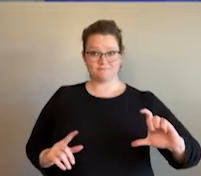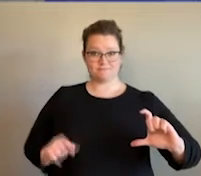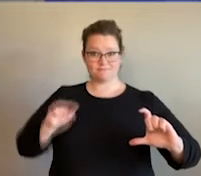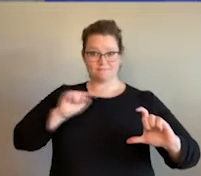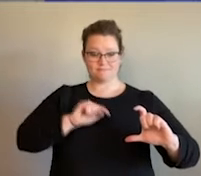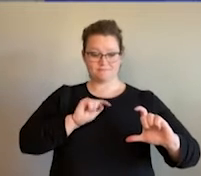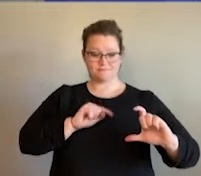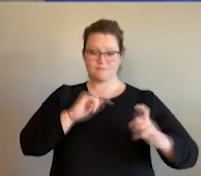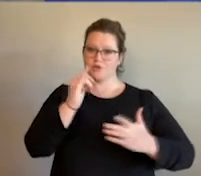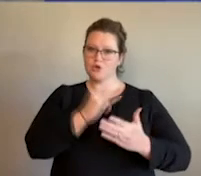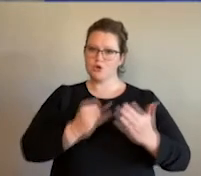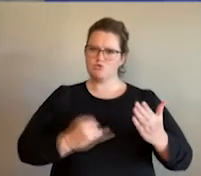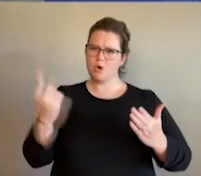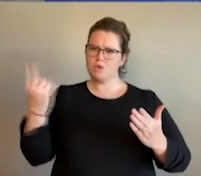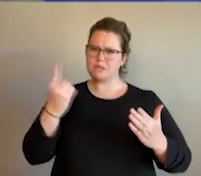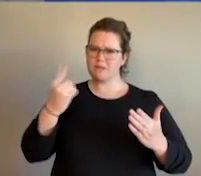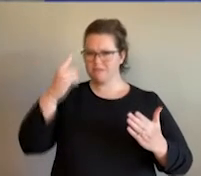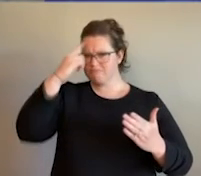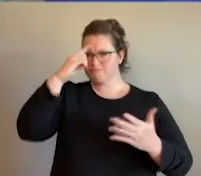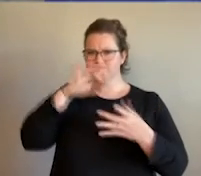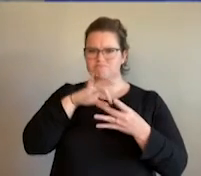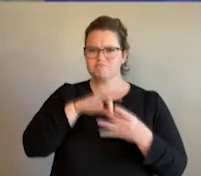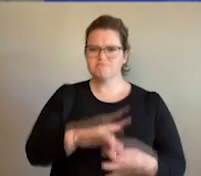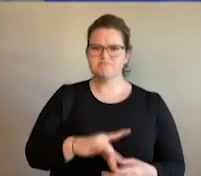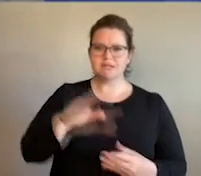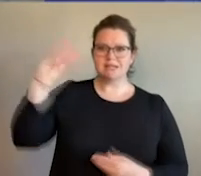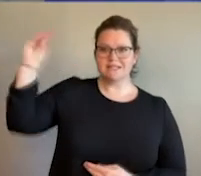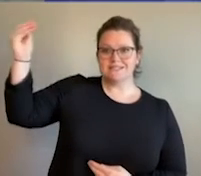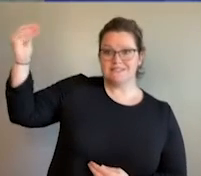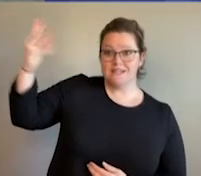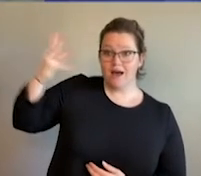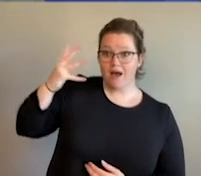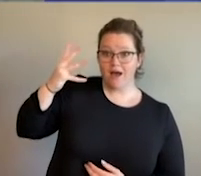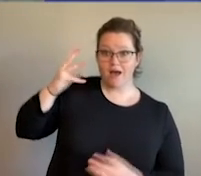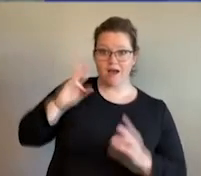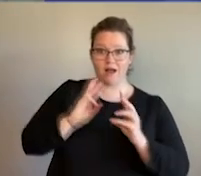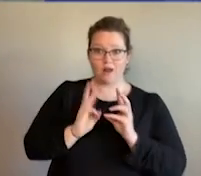section, draw something that reminds you of sunny weather.